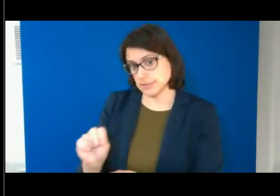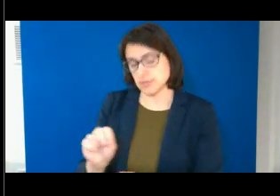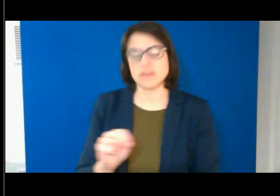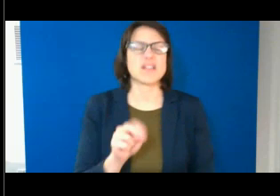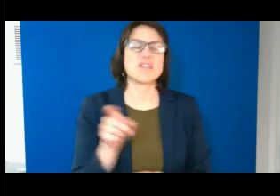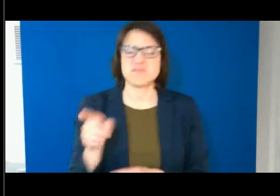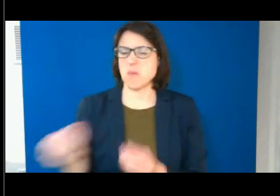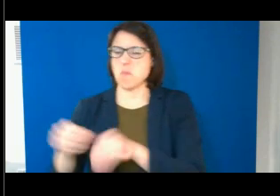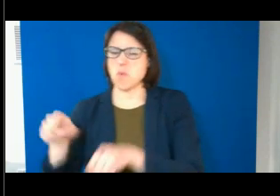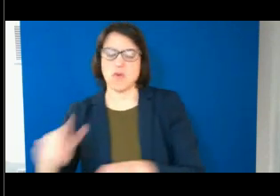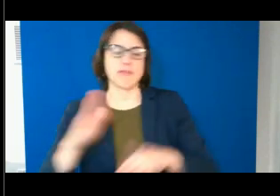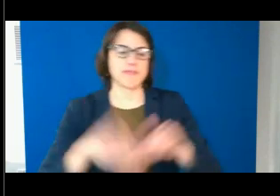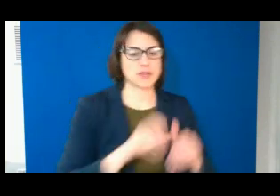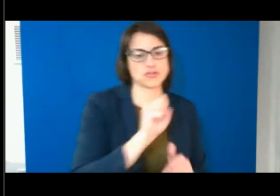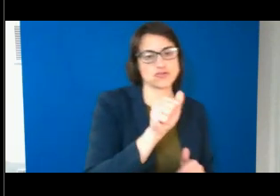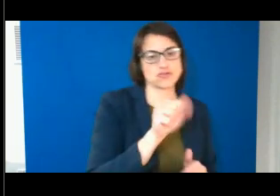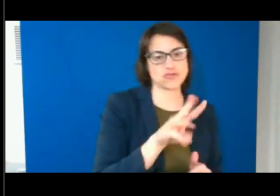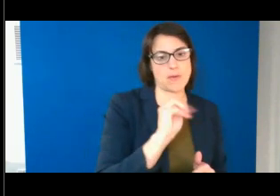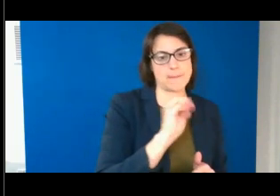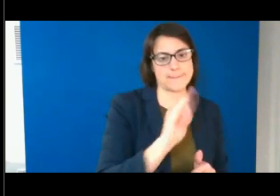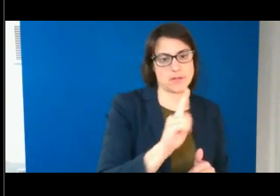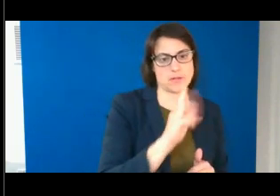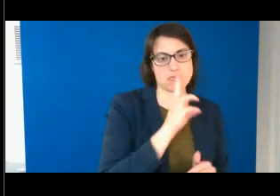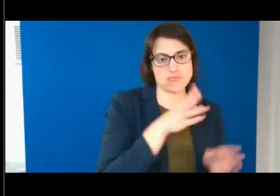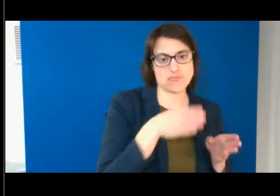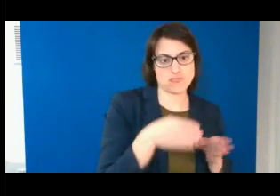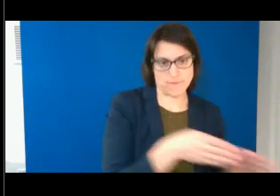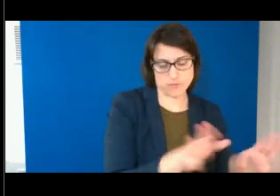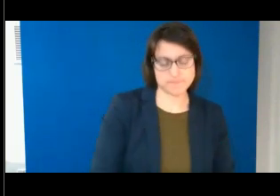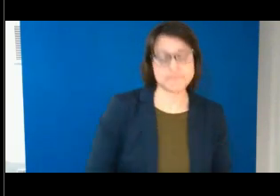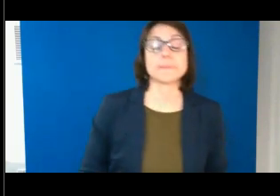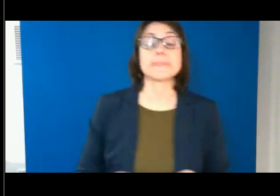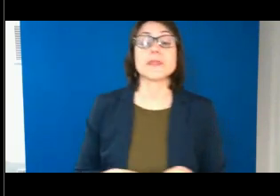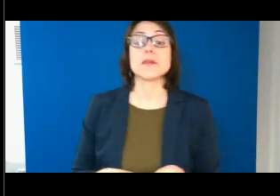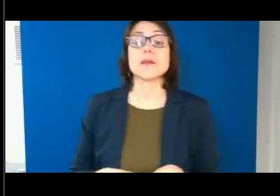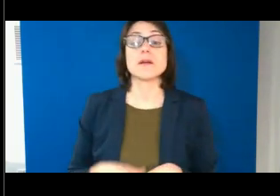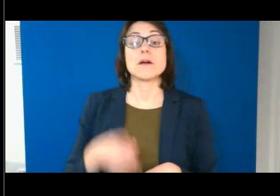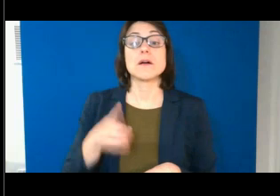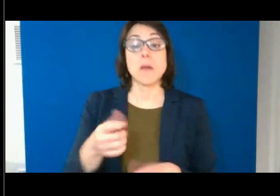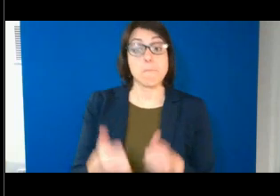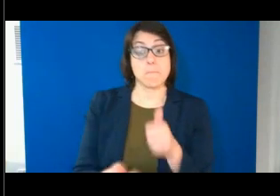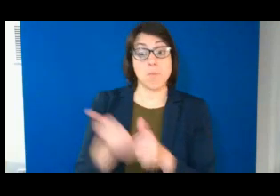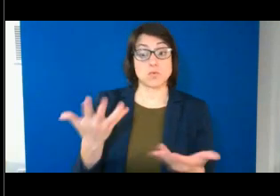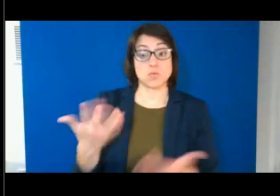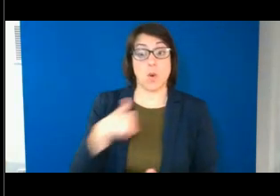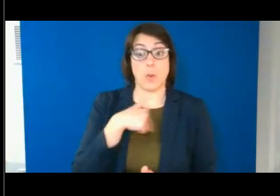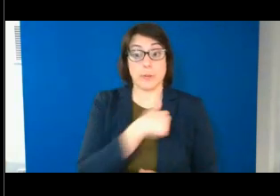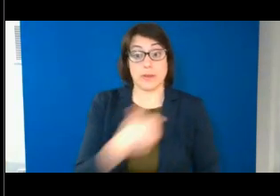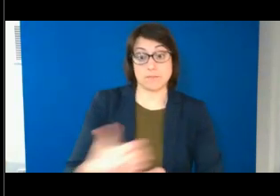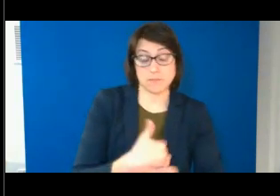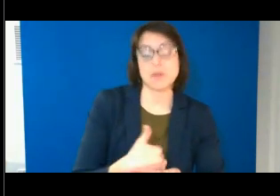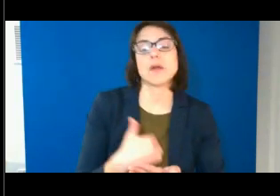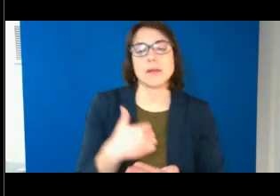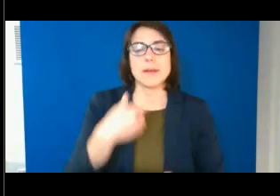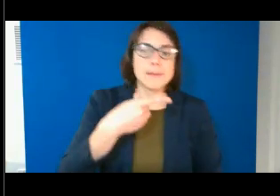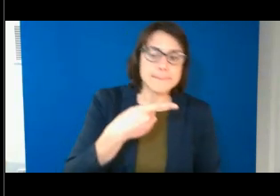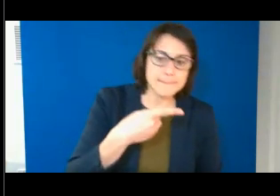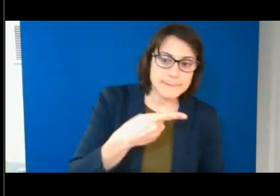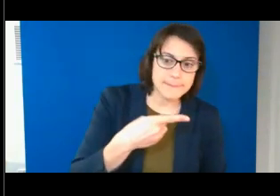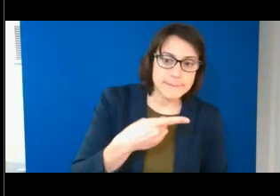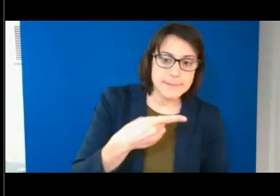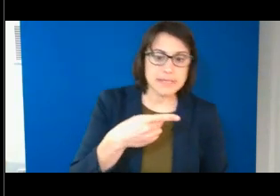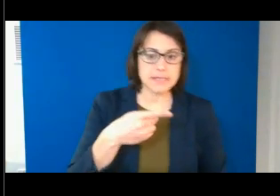River. But next slide. And we were finding most of it was generally PP, PET as well. But the